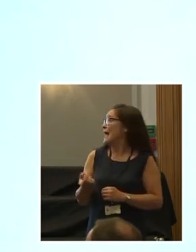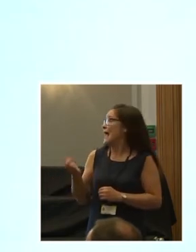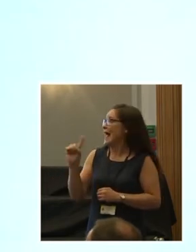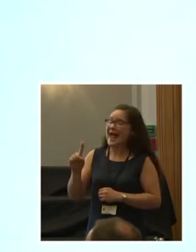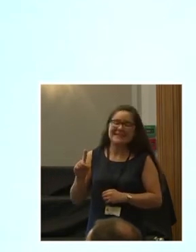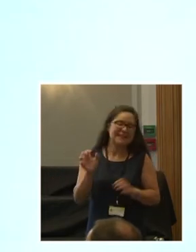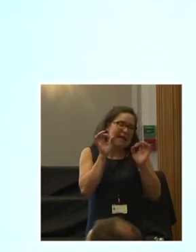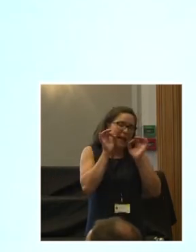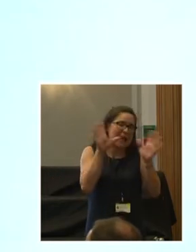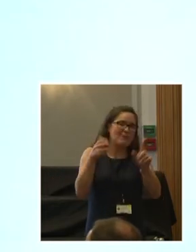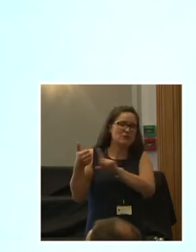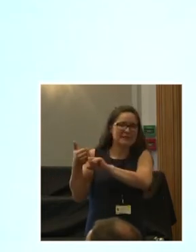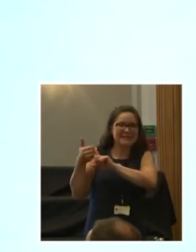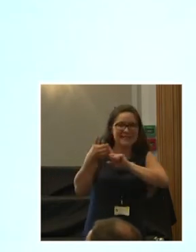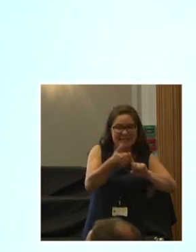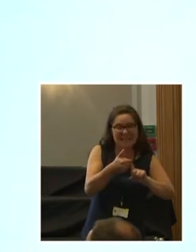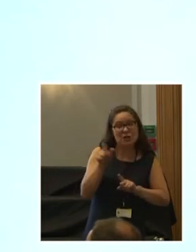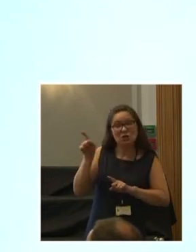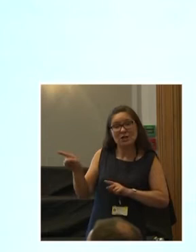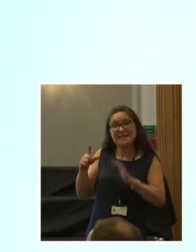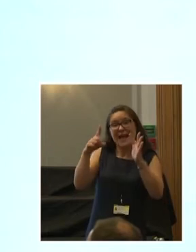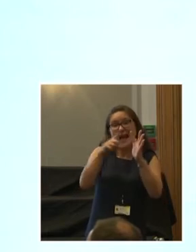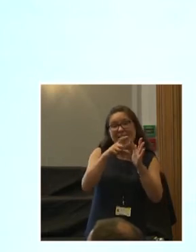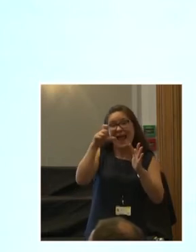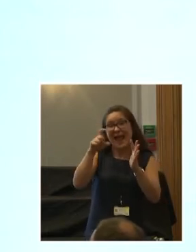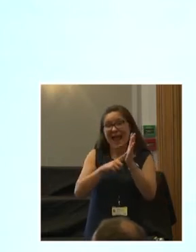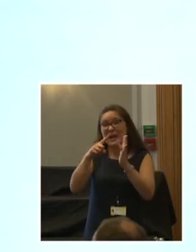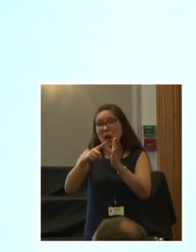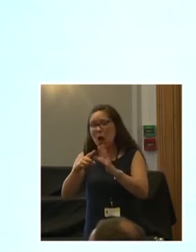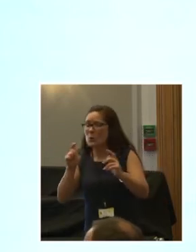who is an Eclo, but for this session, is a Techlo.